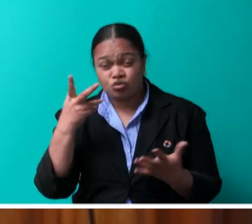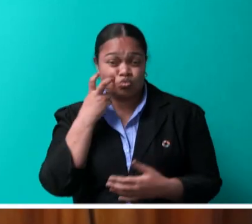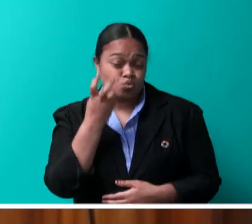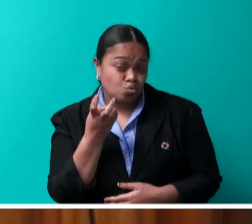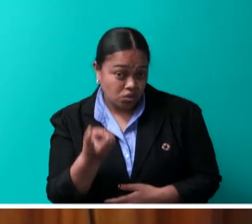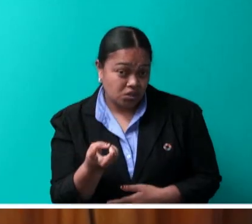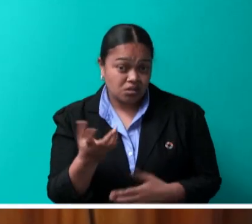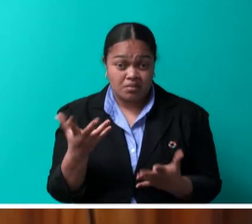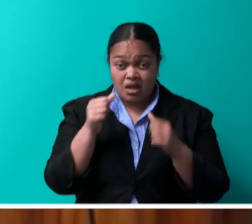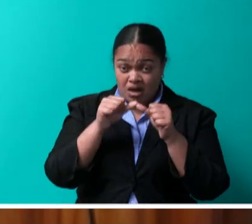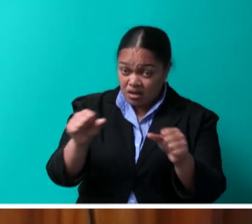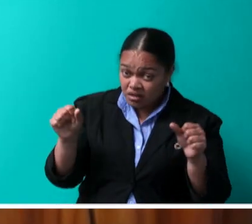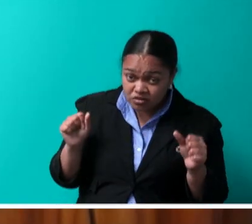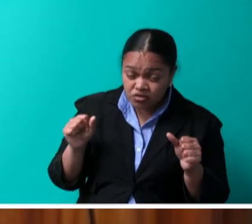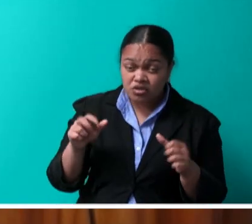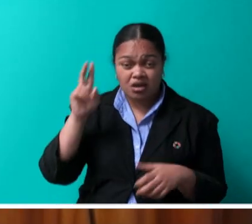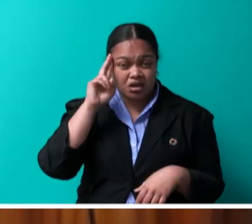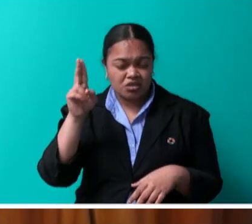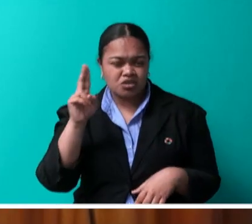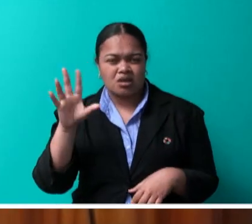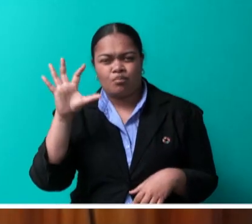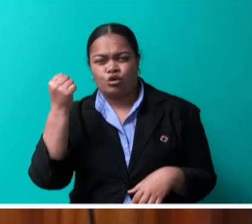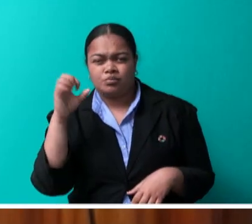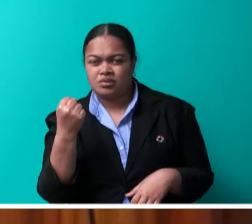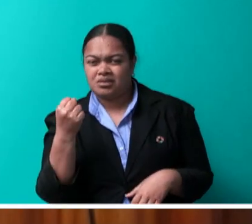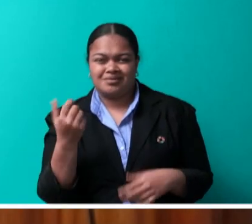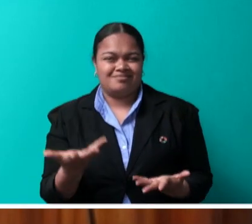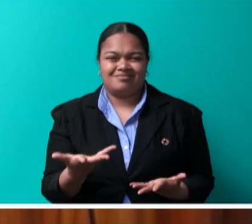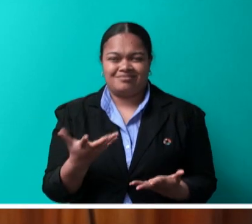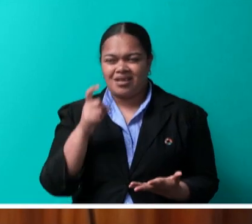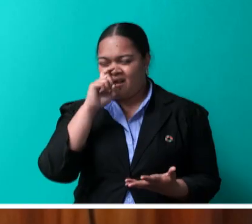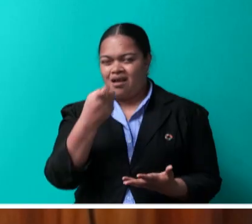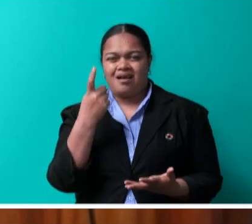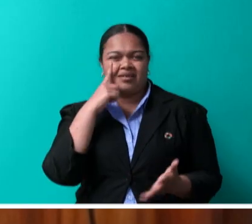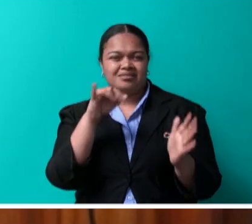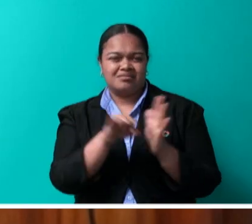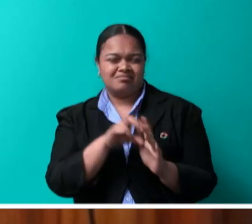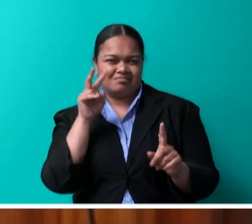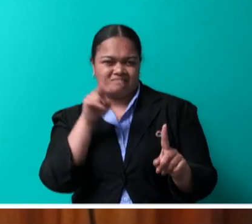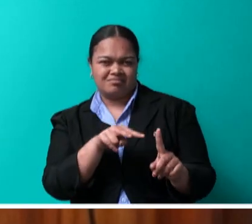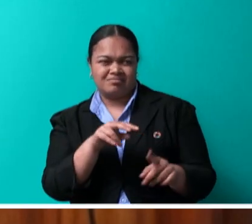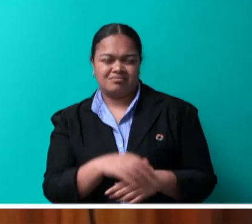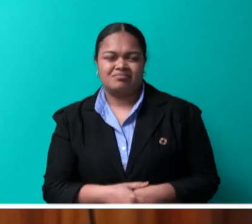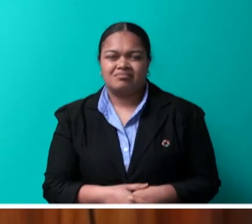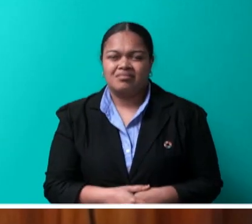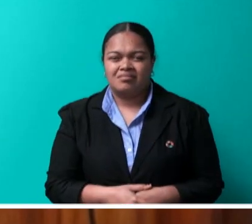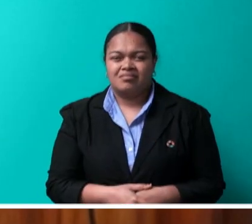tourism, agriculture, and national prosperity cannot be realized. A healthy child learns